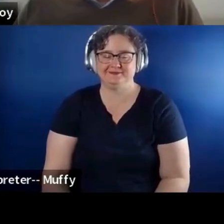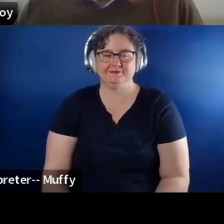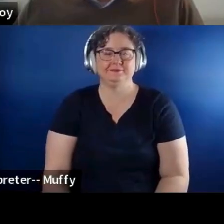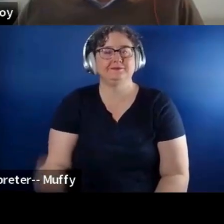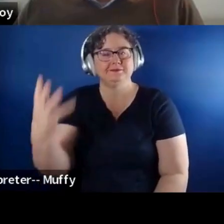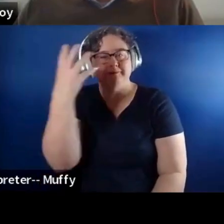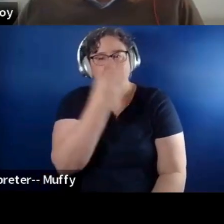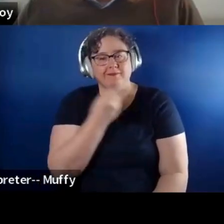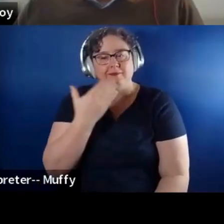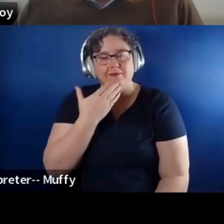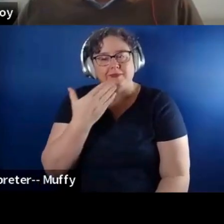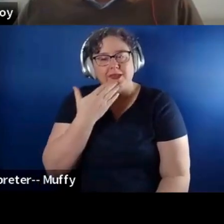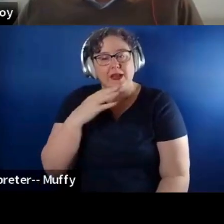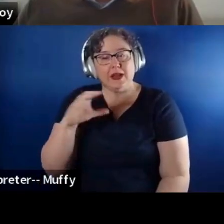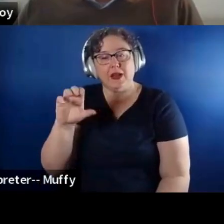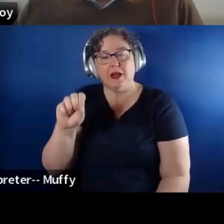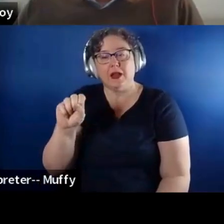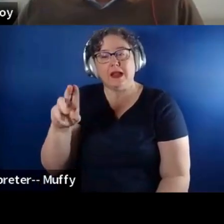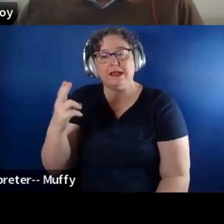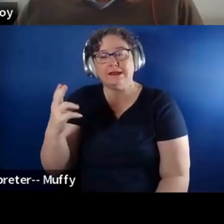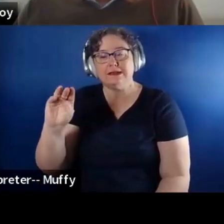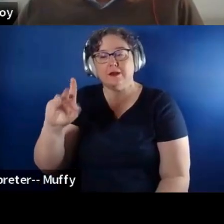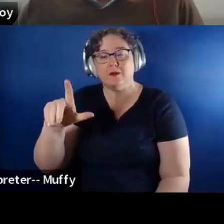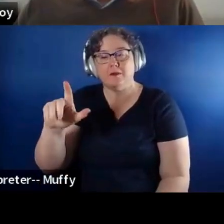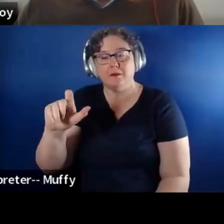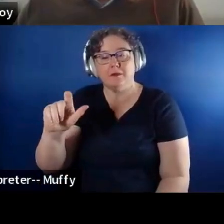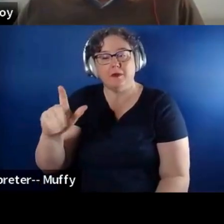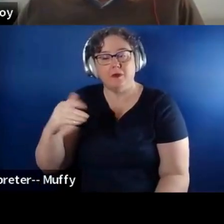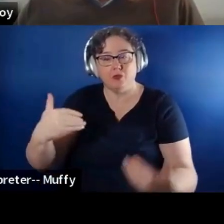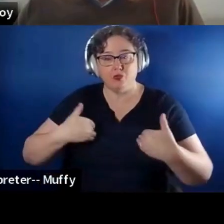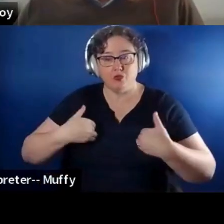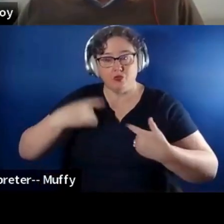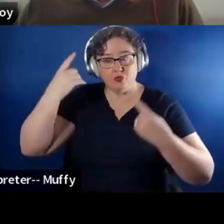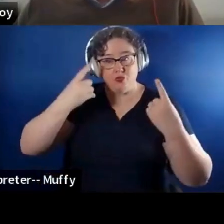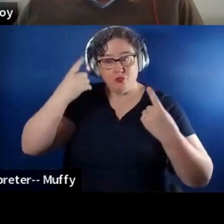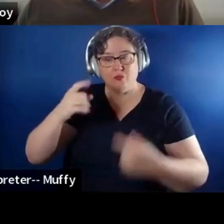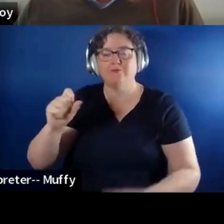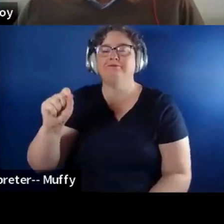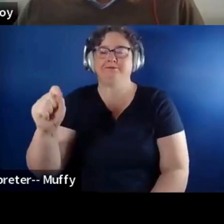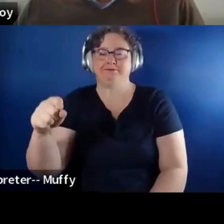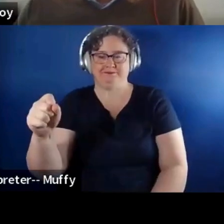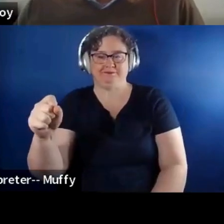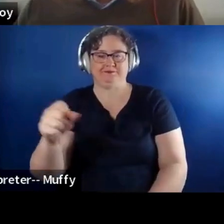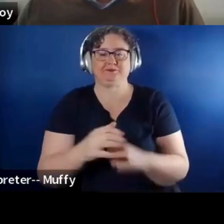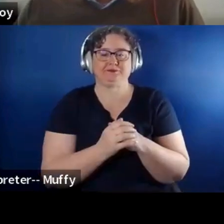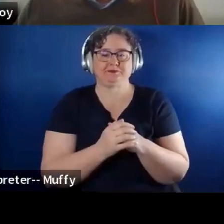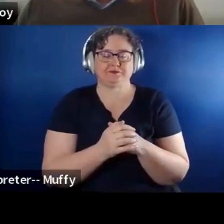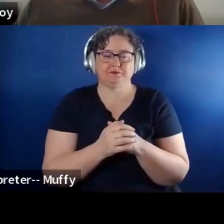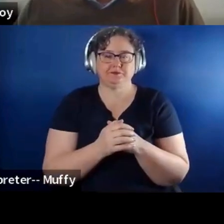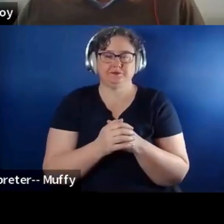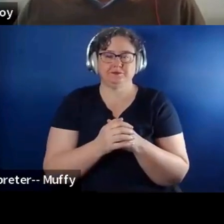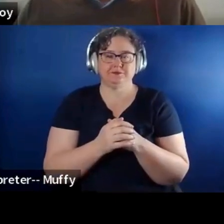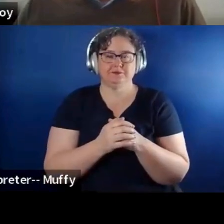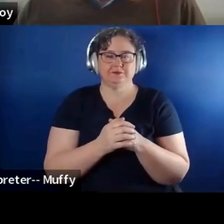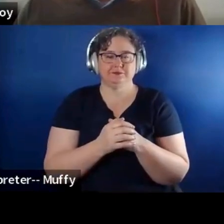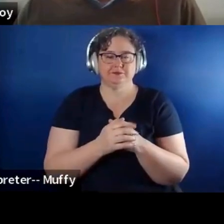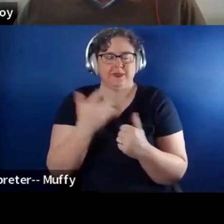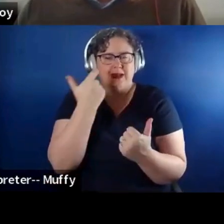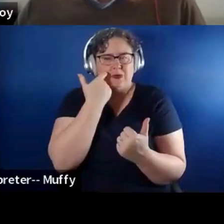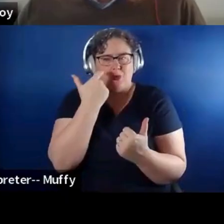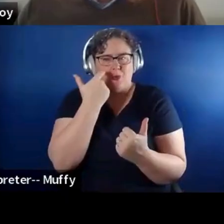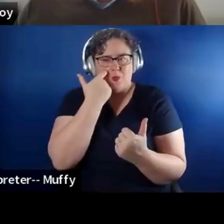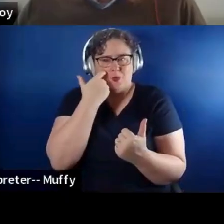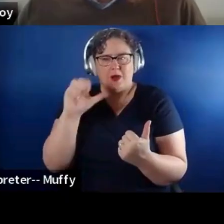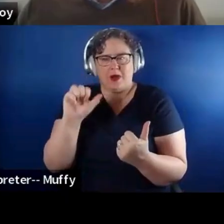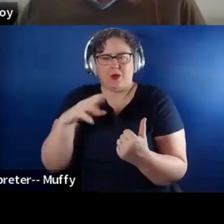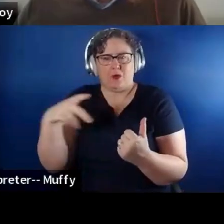Beautiful. Sarah Michael, do you have thoughts on that? Yeah, I know at the recent Corporate Giving